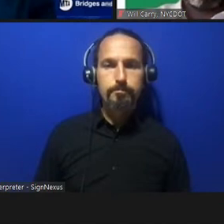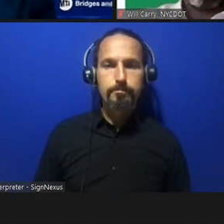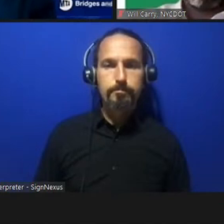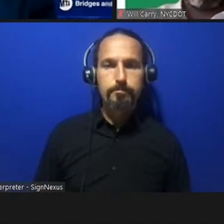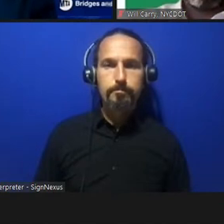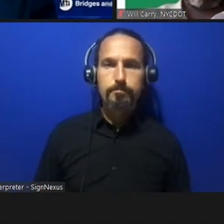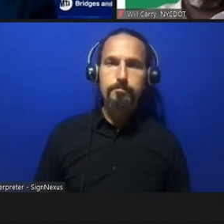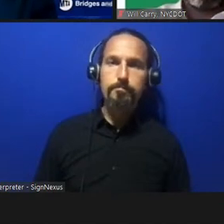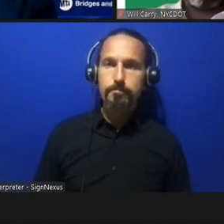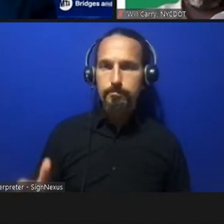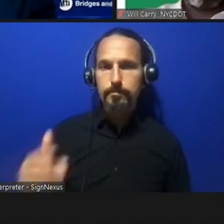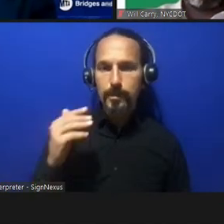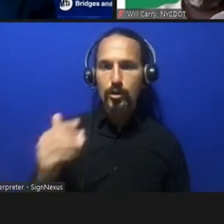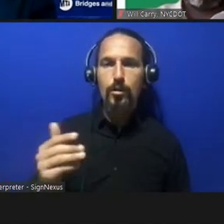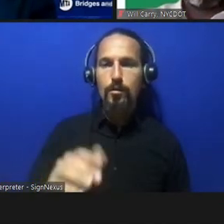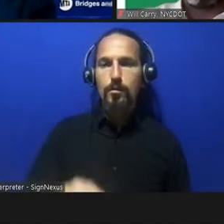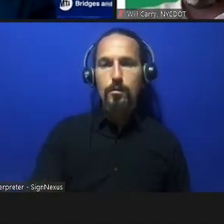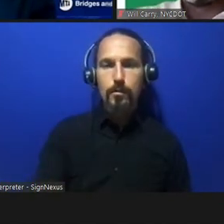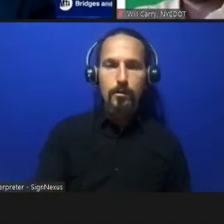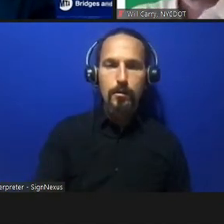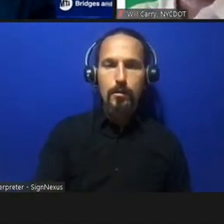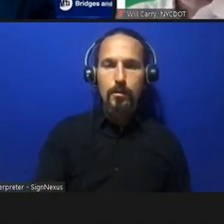your shot you can unmute